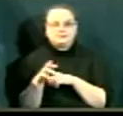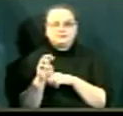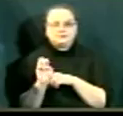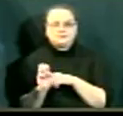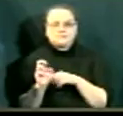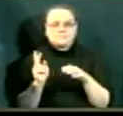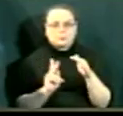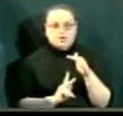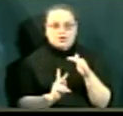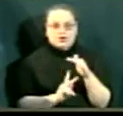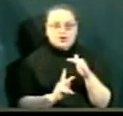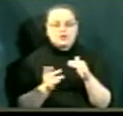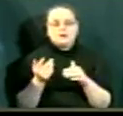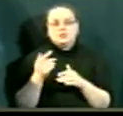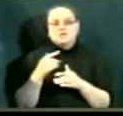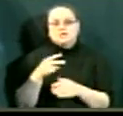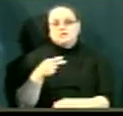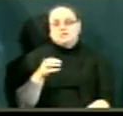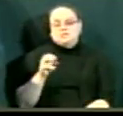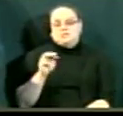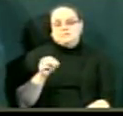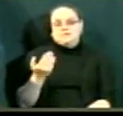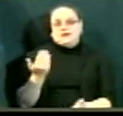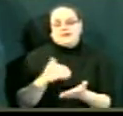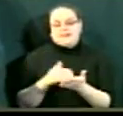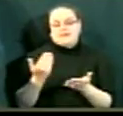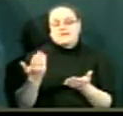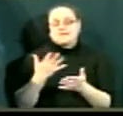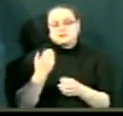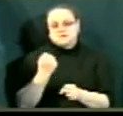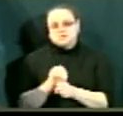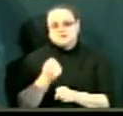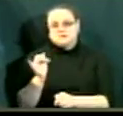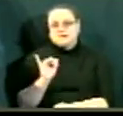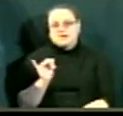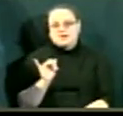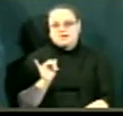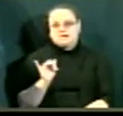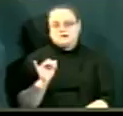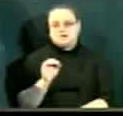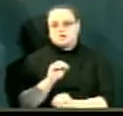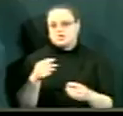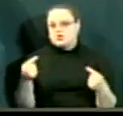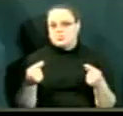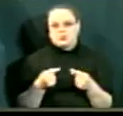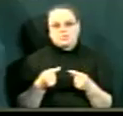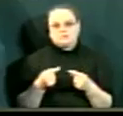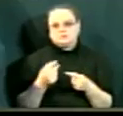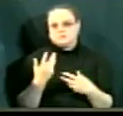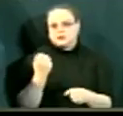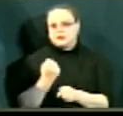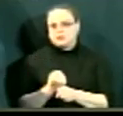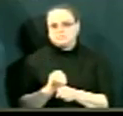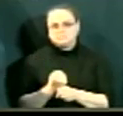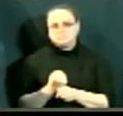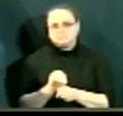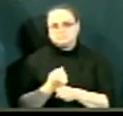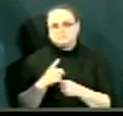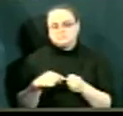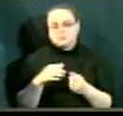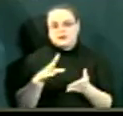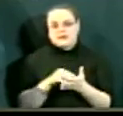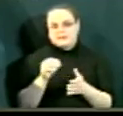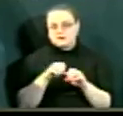pre-K the harm against them this year. So it would be like a no harm year while they learned